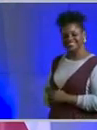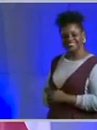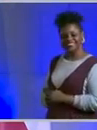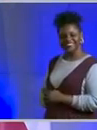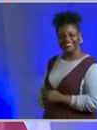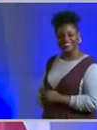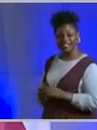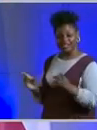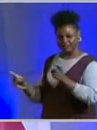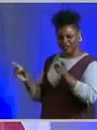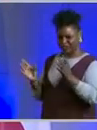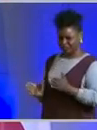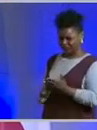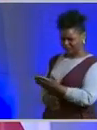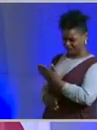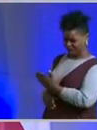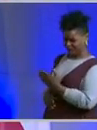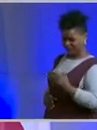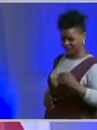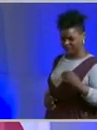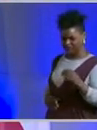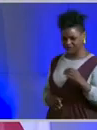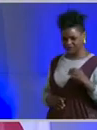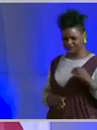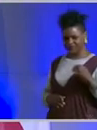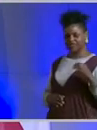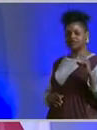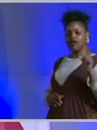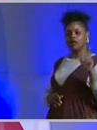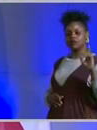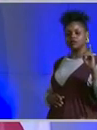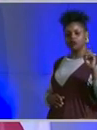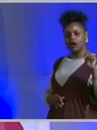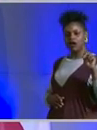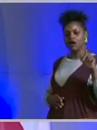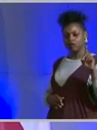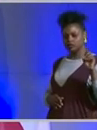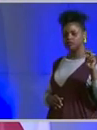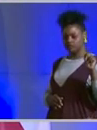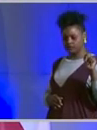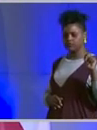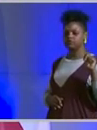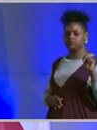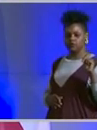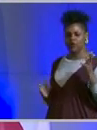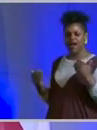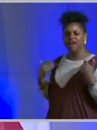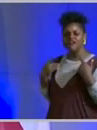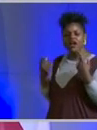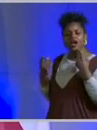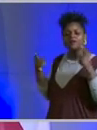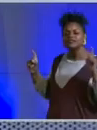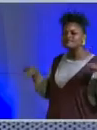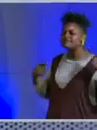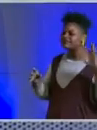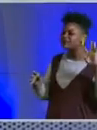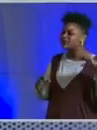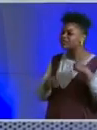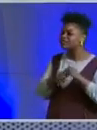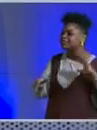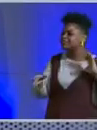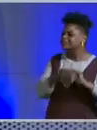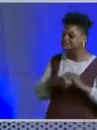Director Donaldson, I want to start with you. Give us a look back at what the administration has accomplished with housing over the last 4 years. It's been an amazing 4